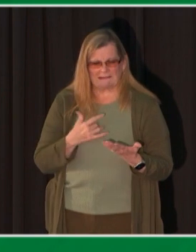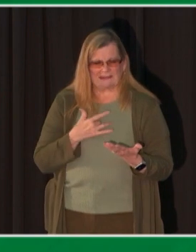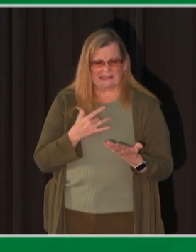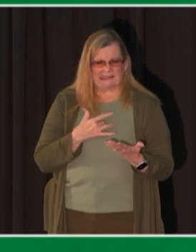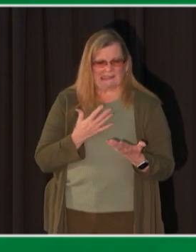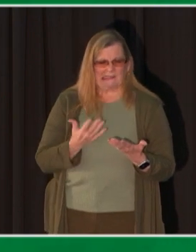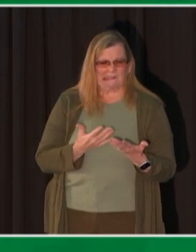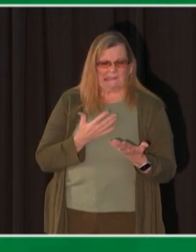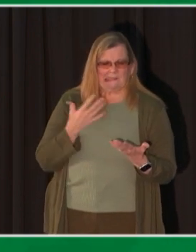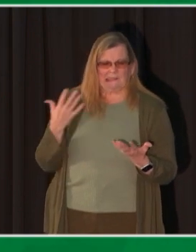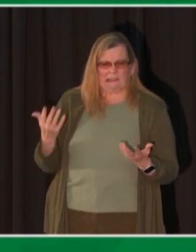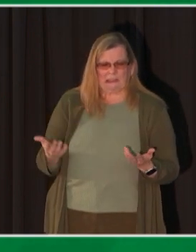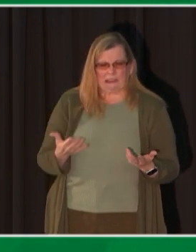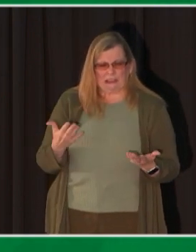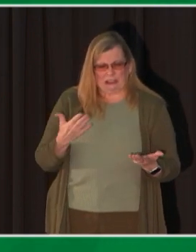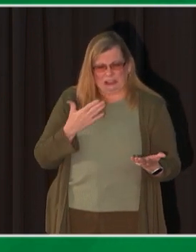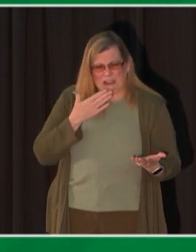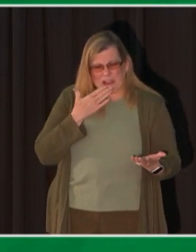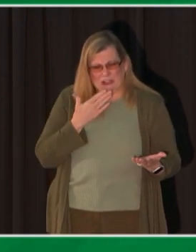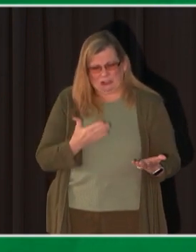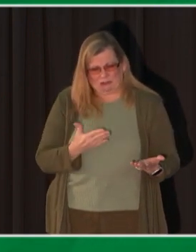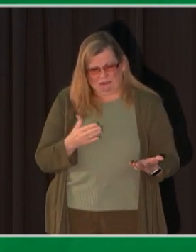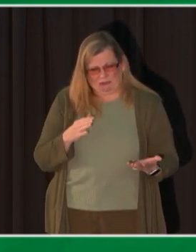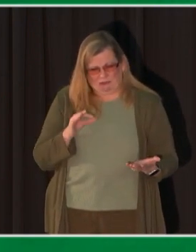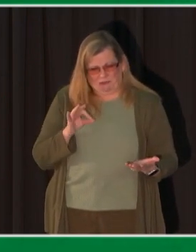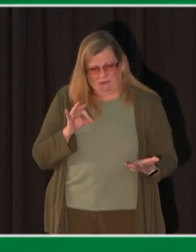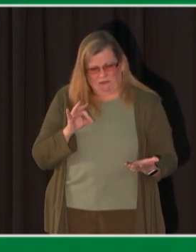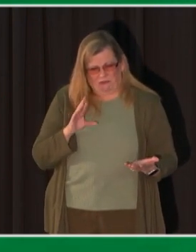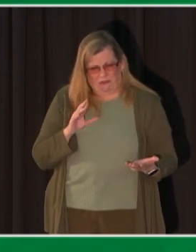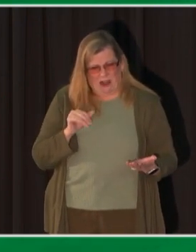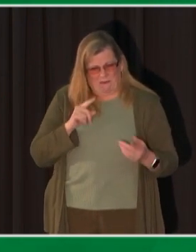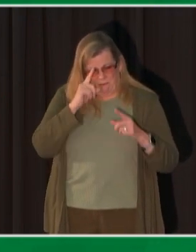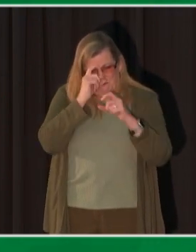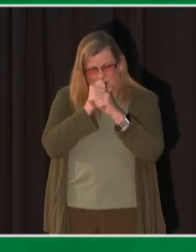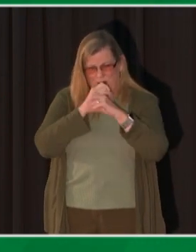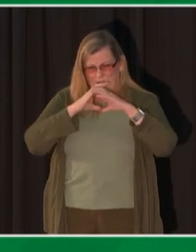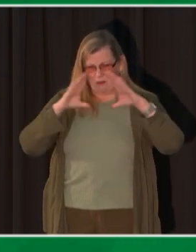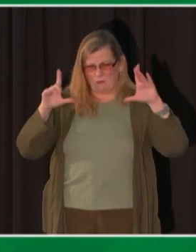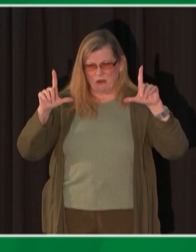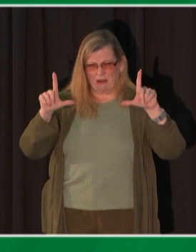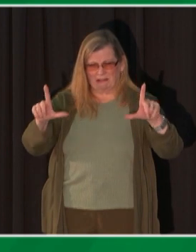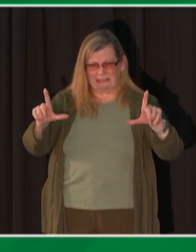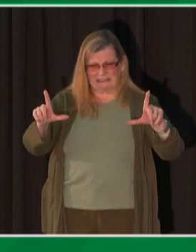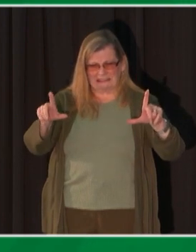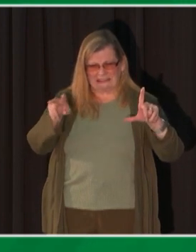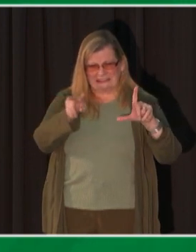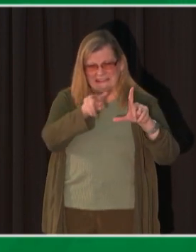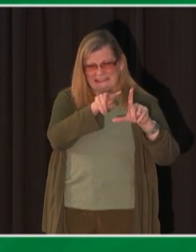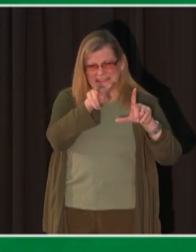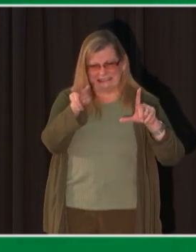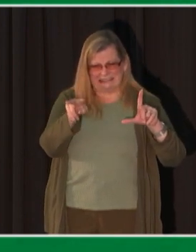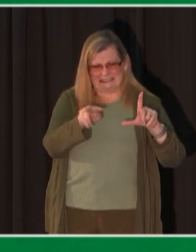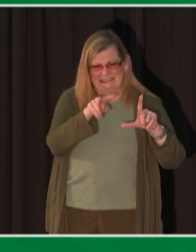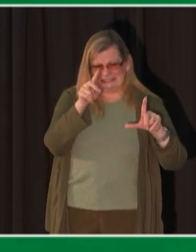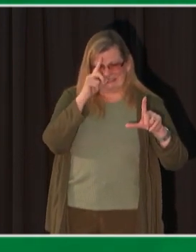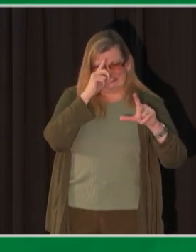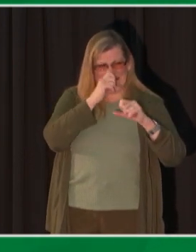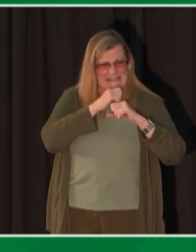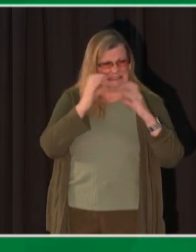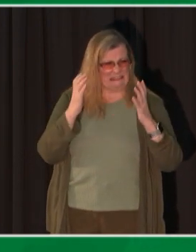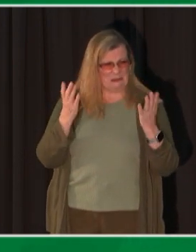good framework and in line with what our thinking was about how to get through these